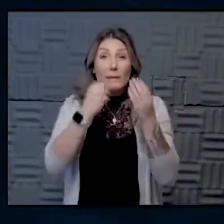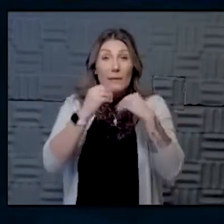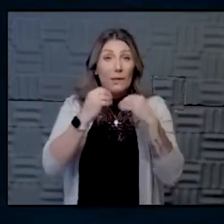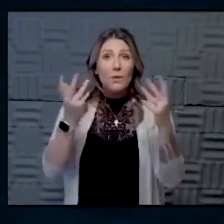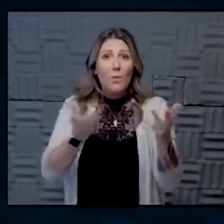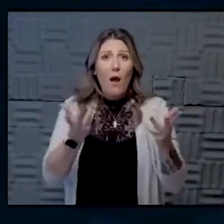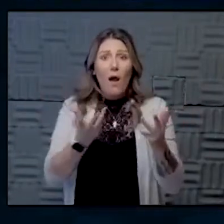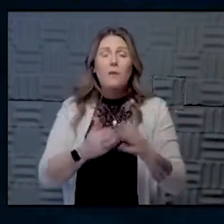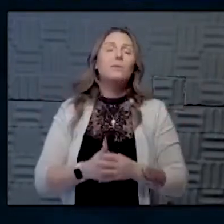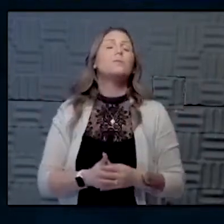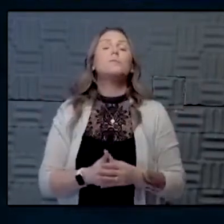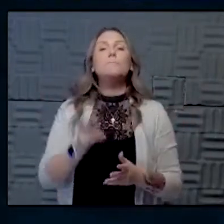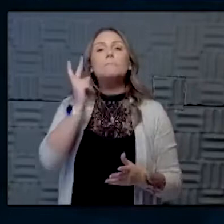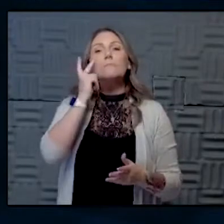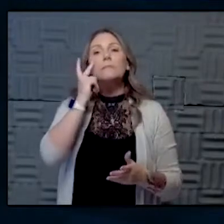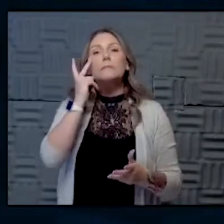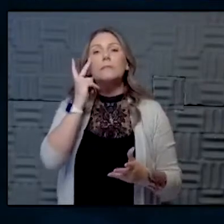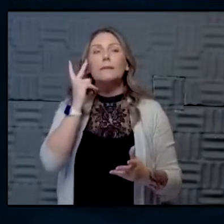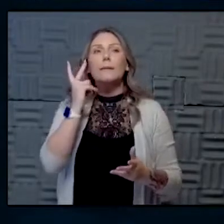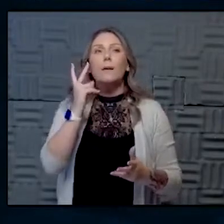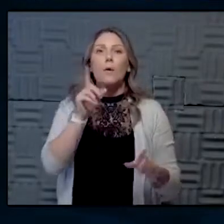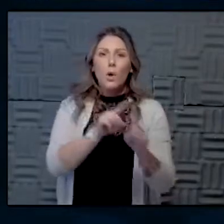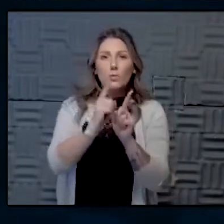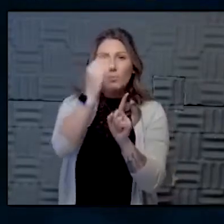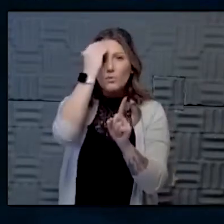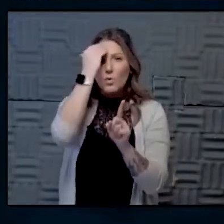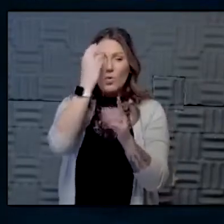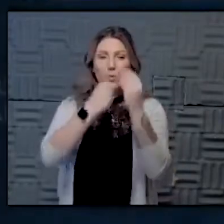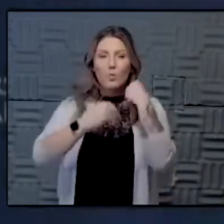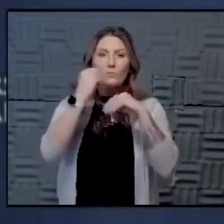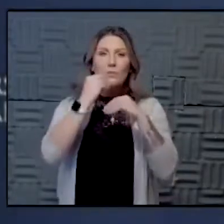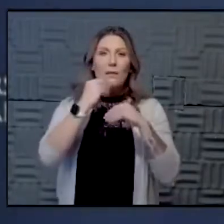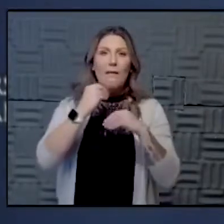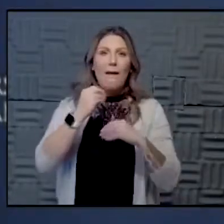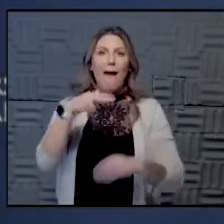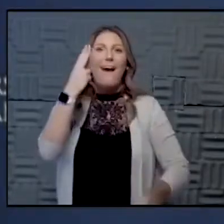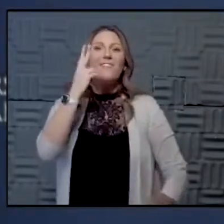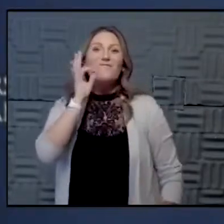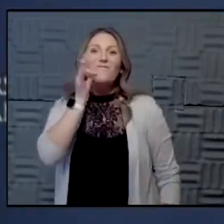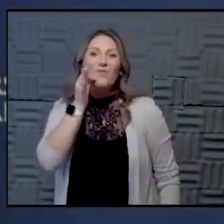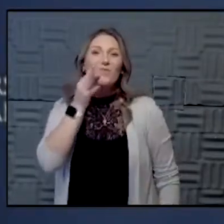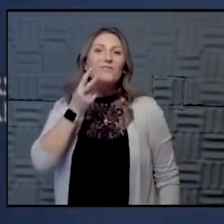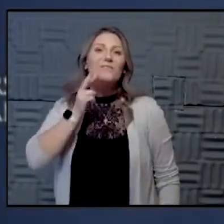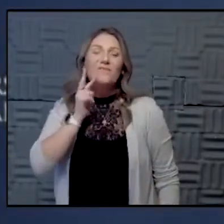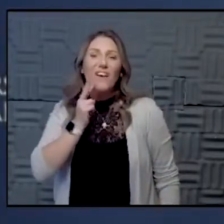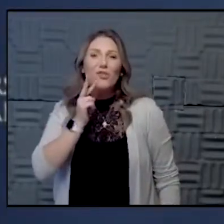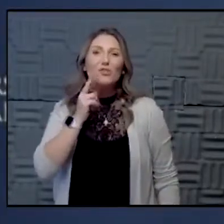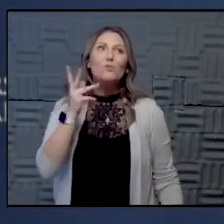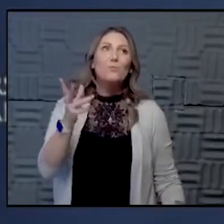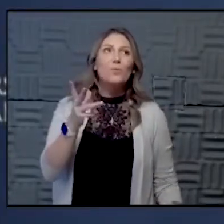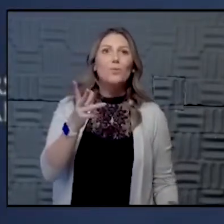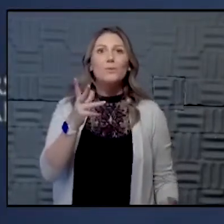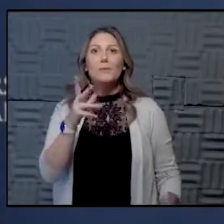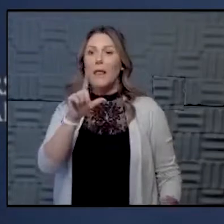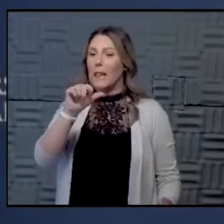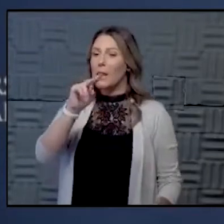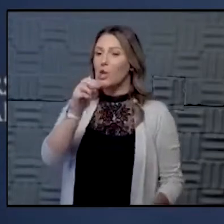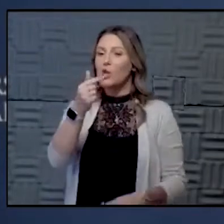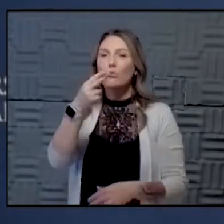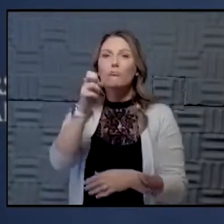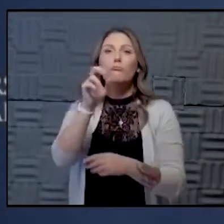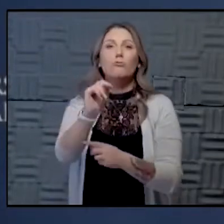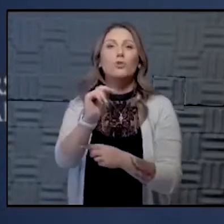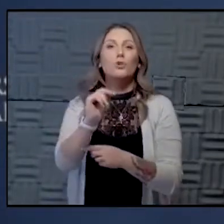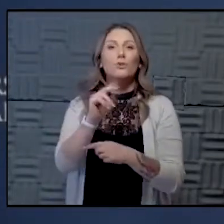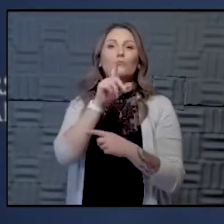we've seen, what we know is that diets that are rich in fruits and vegetables, that are rich in legumes, so that's your